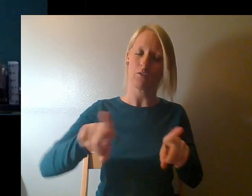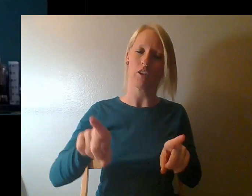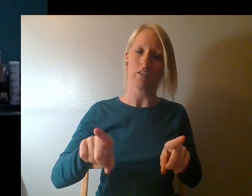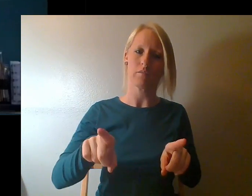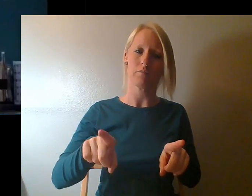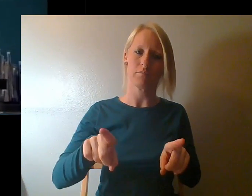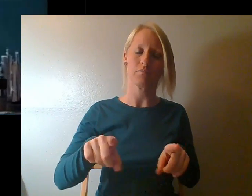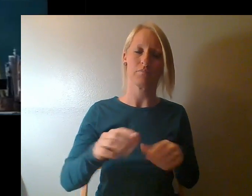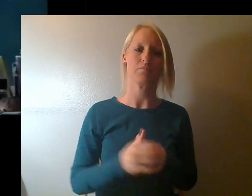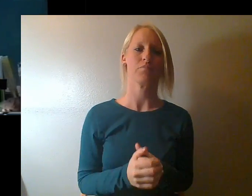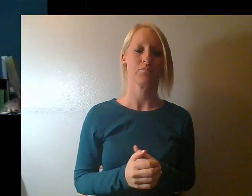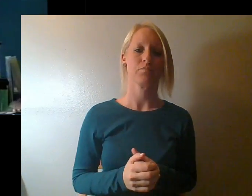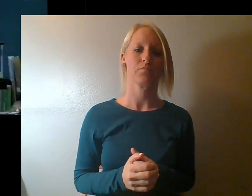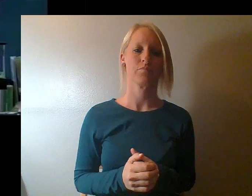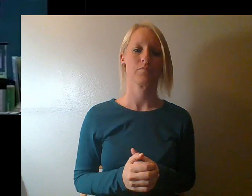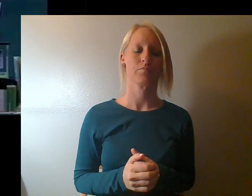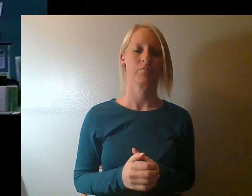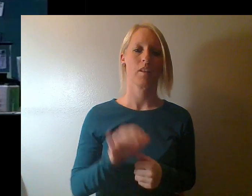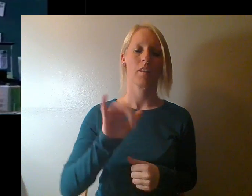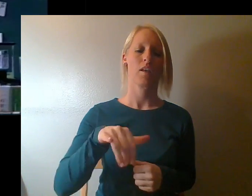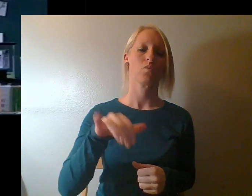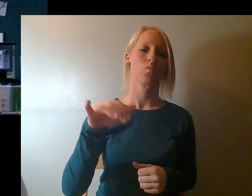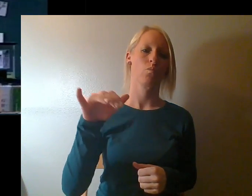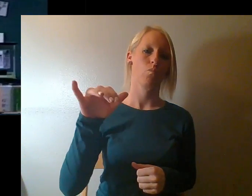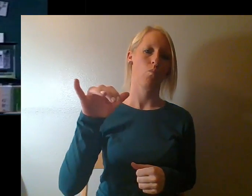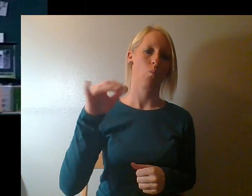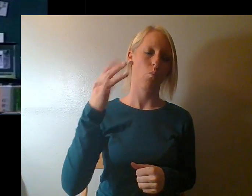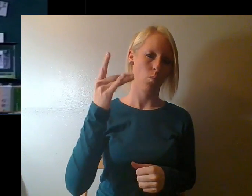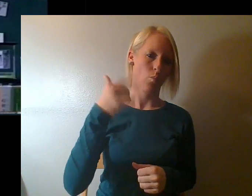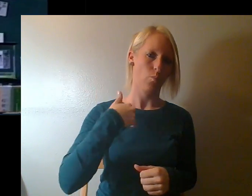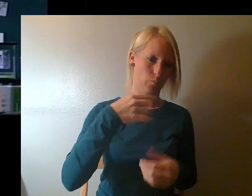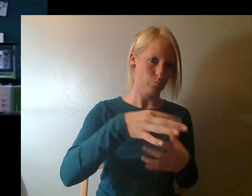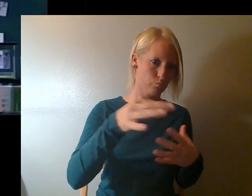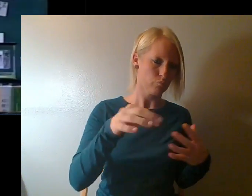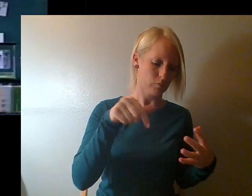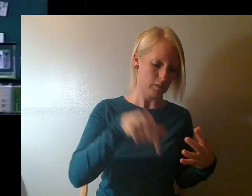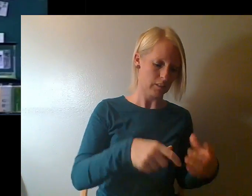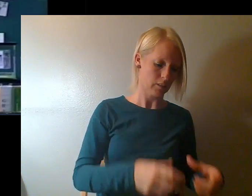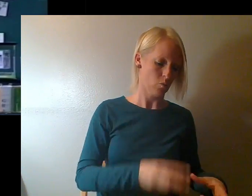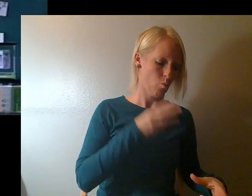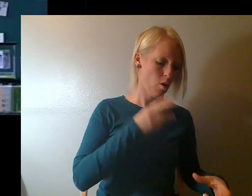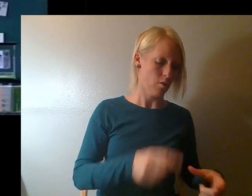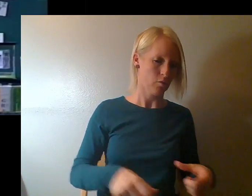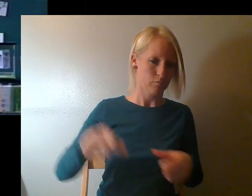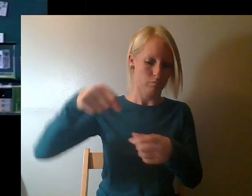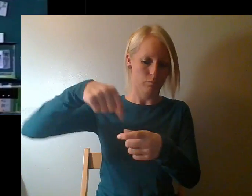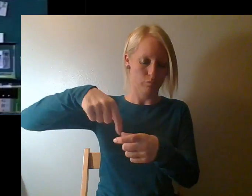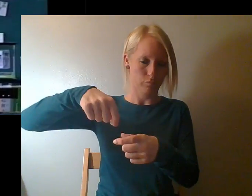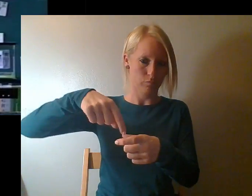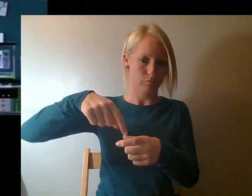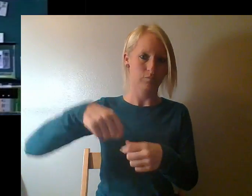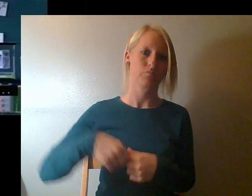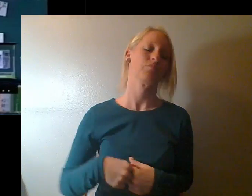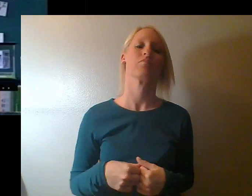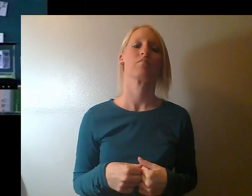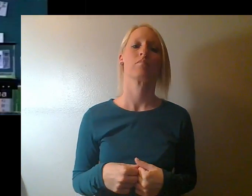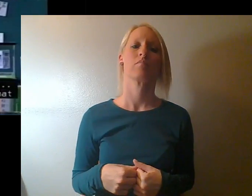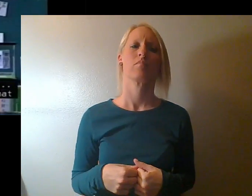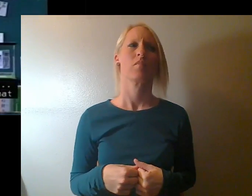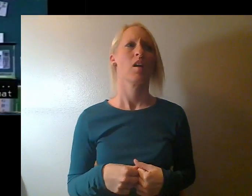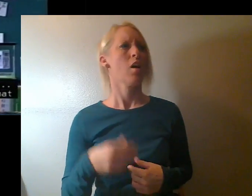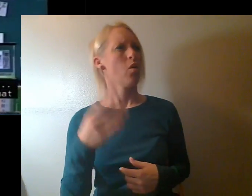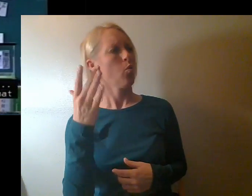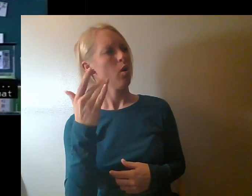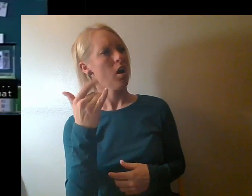this. Jenny. But then how come when you have a stuffy nose you can't smell the stuff? Because what's blocking